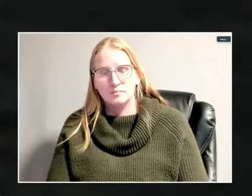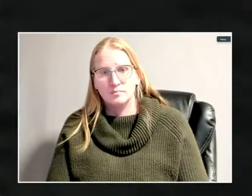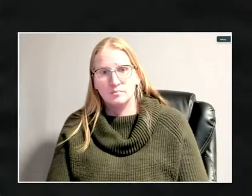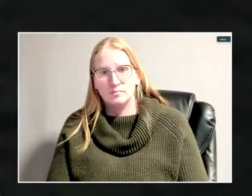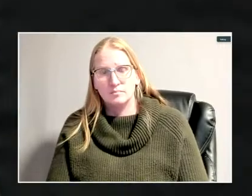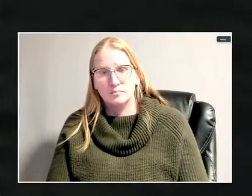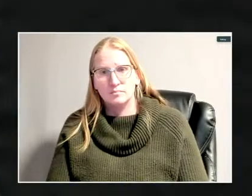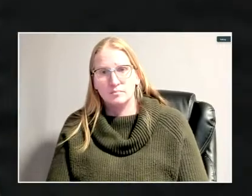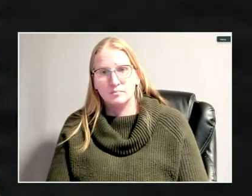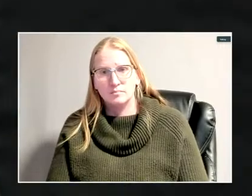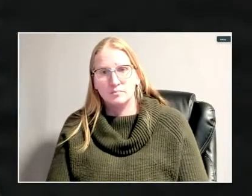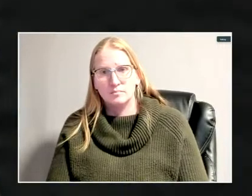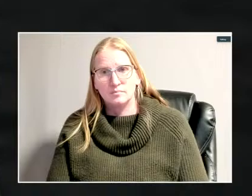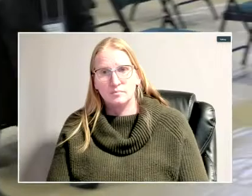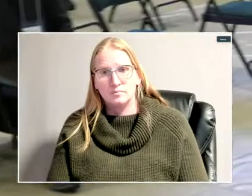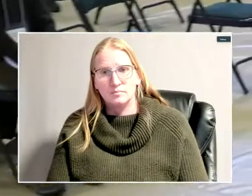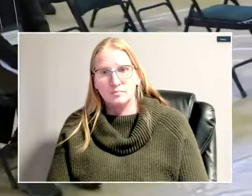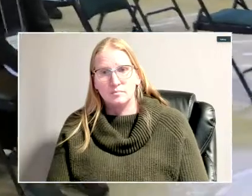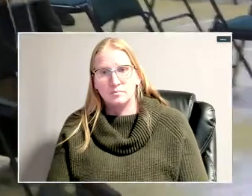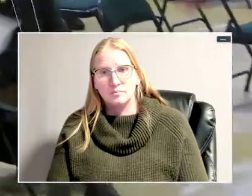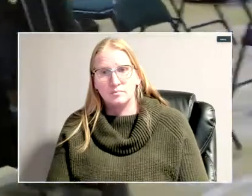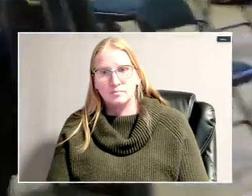silbert thank